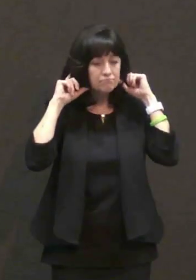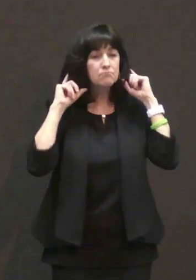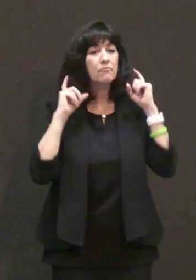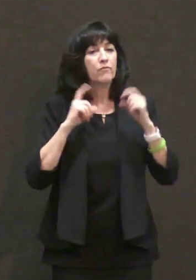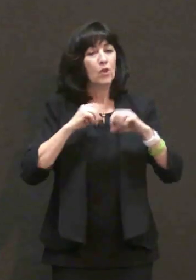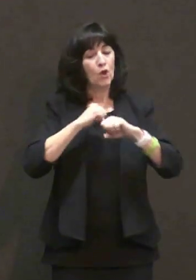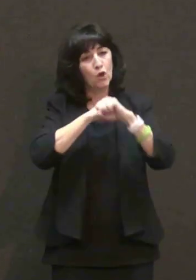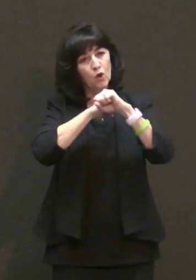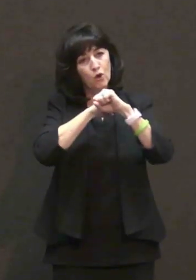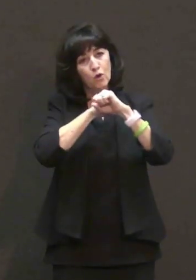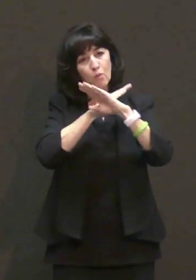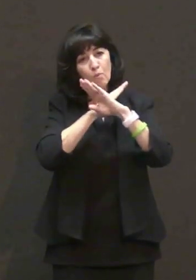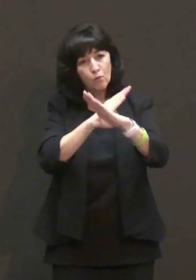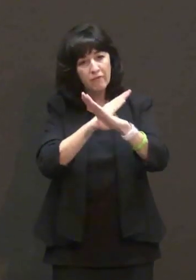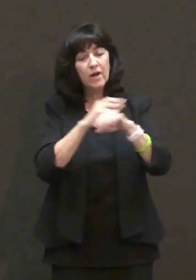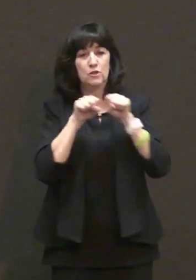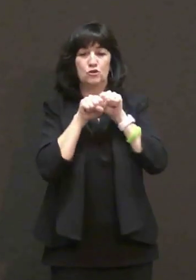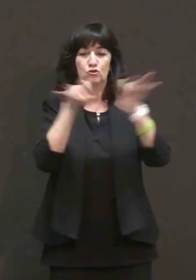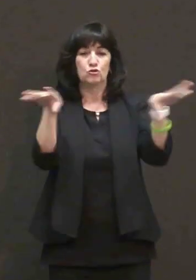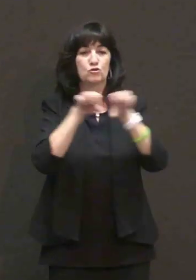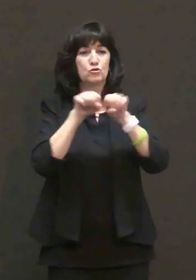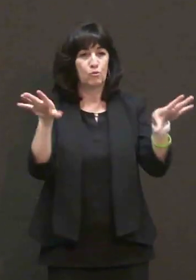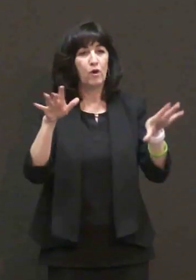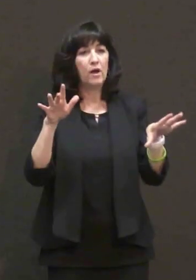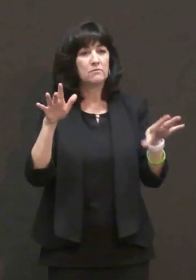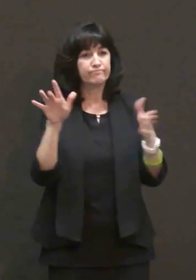prevent spreading the infection to others.